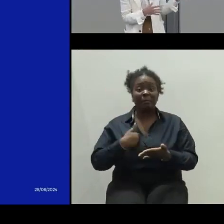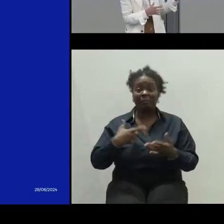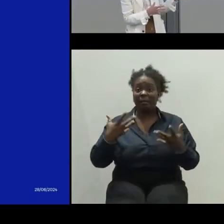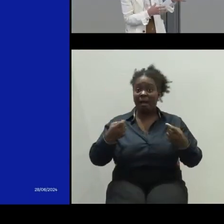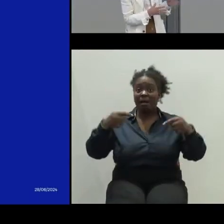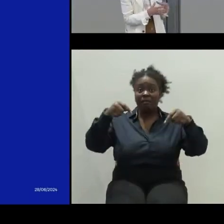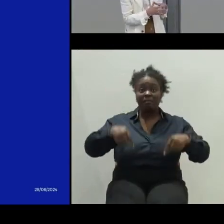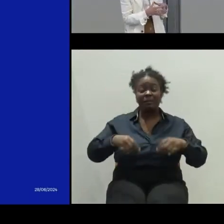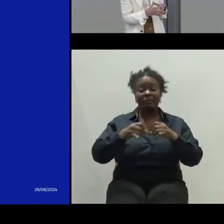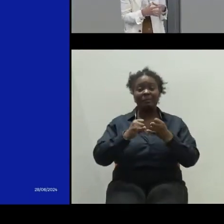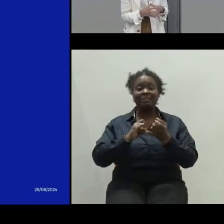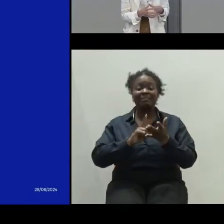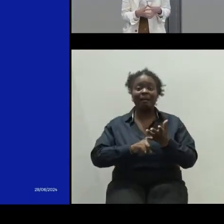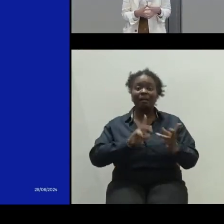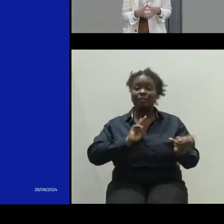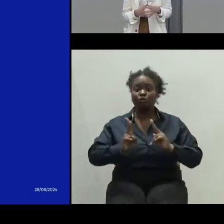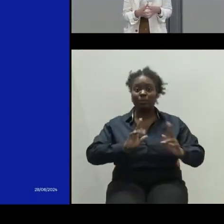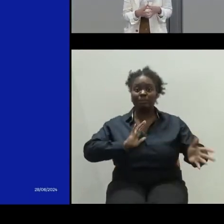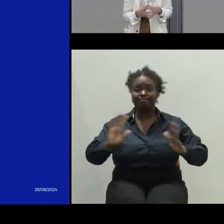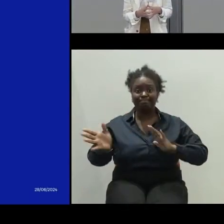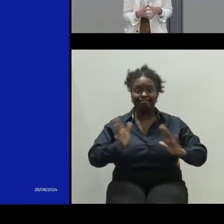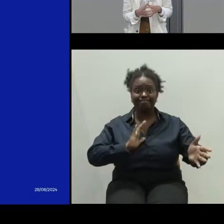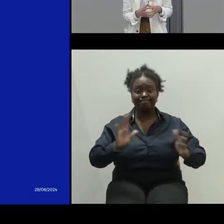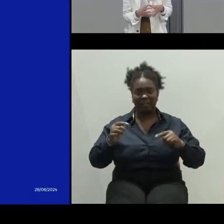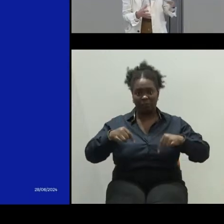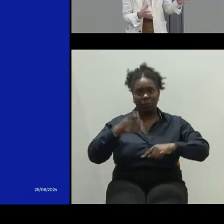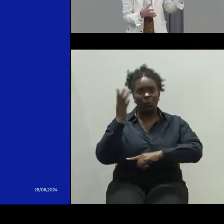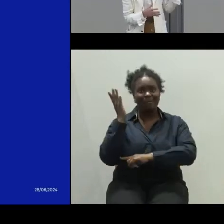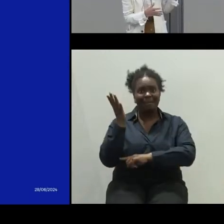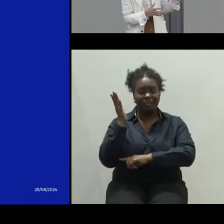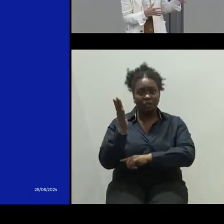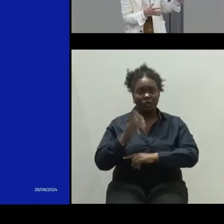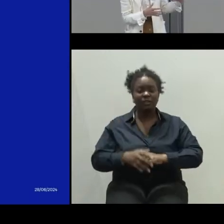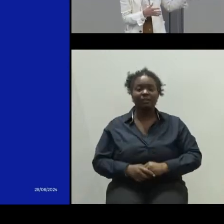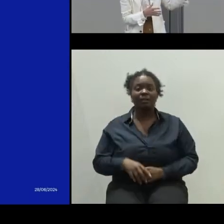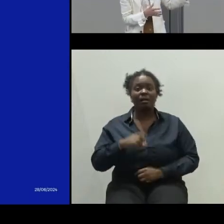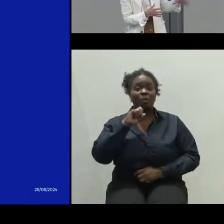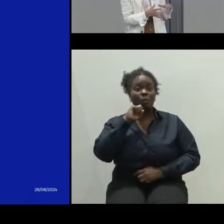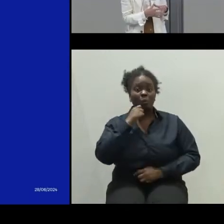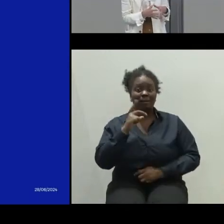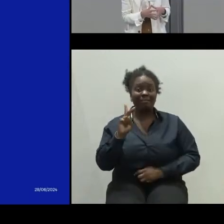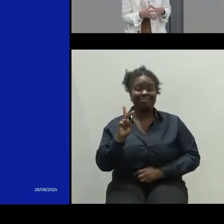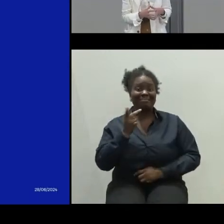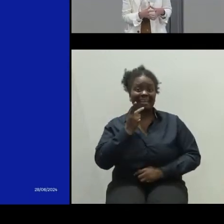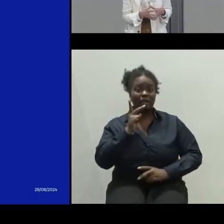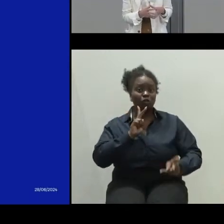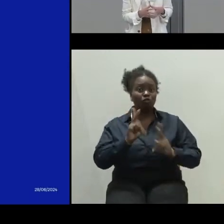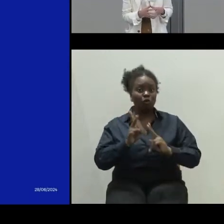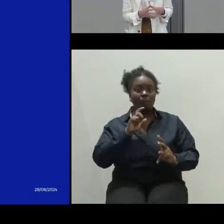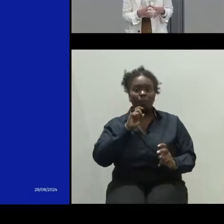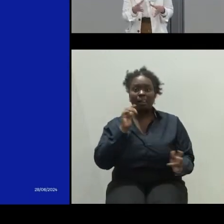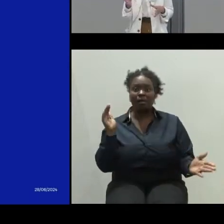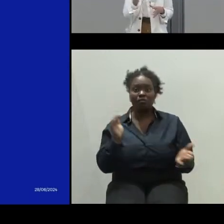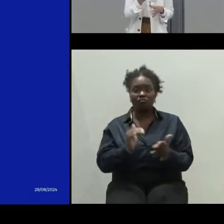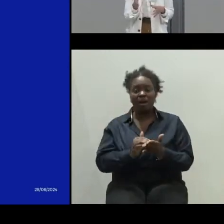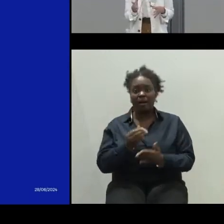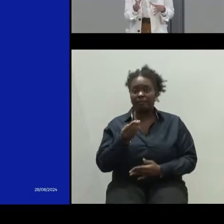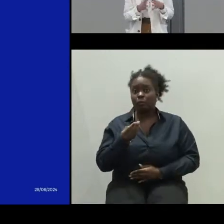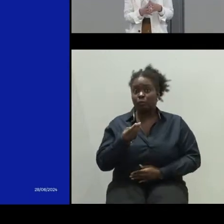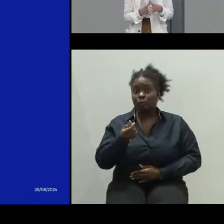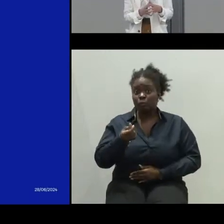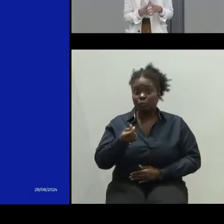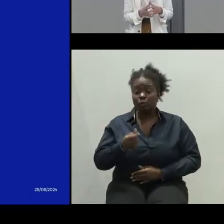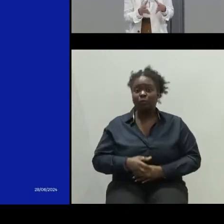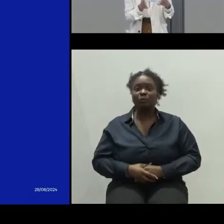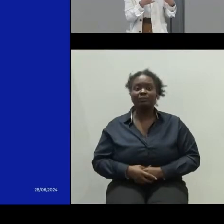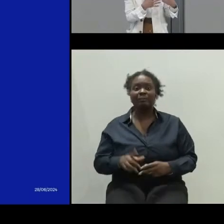have a British Sign Language interpreter for our lecture today. There will be, in fact, two, so there will be another one arriving. If any of you